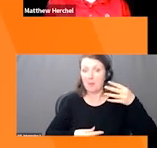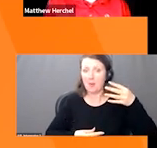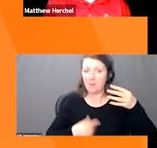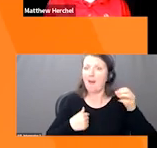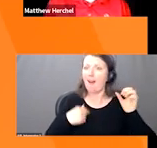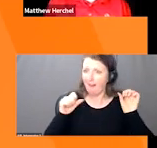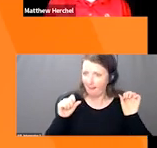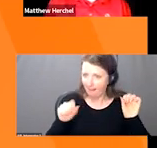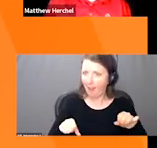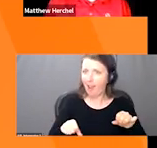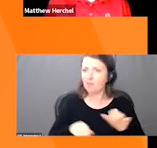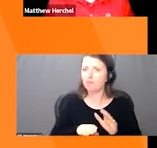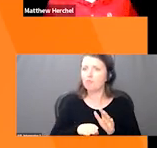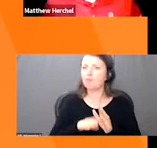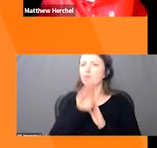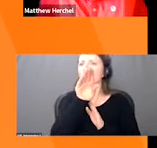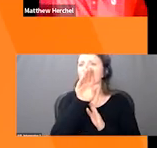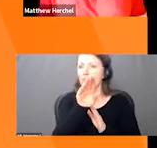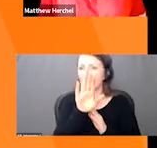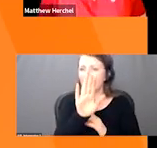that.